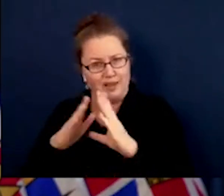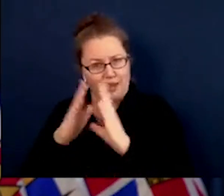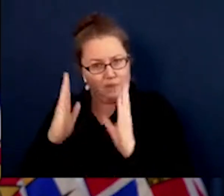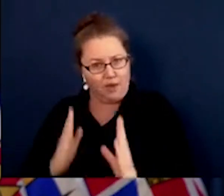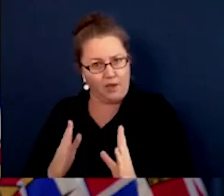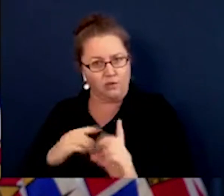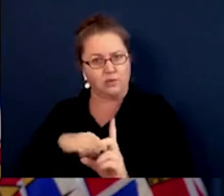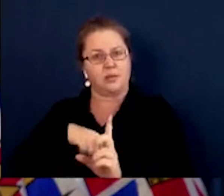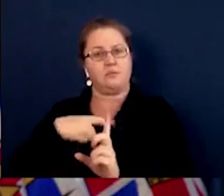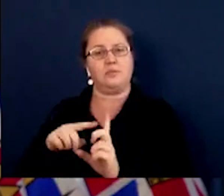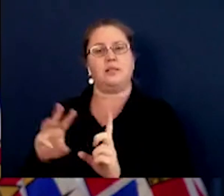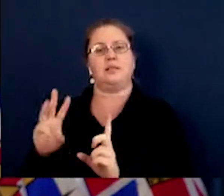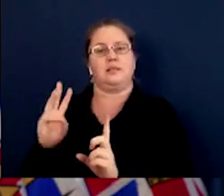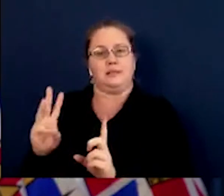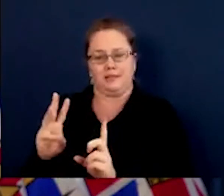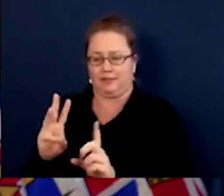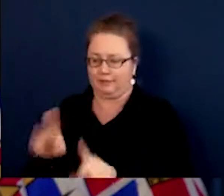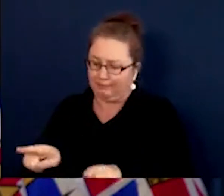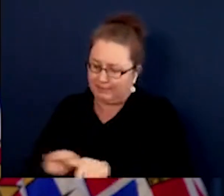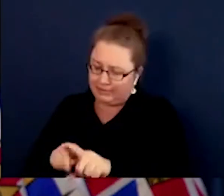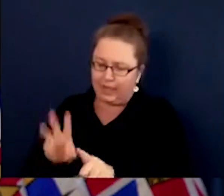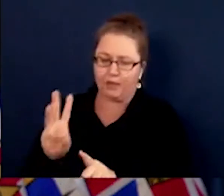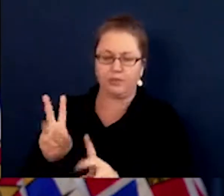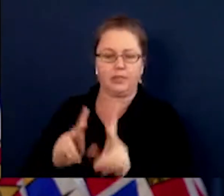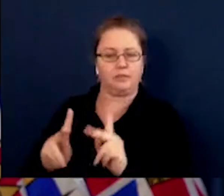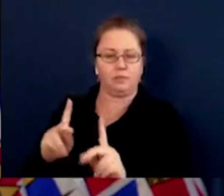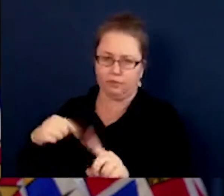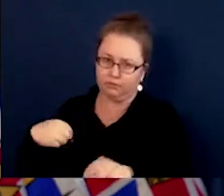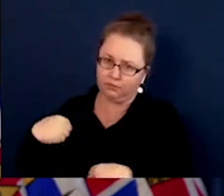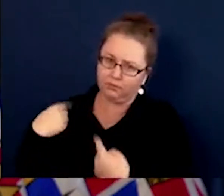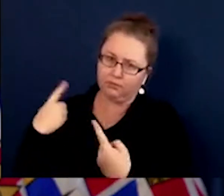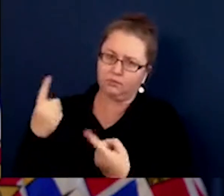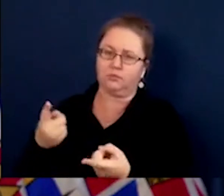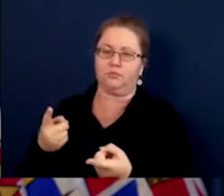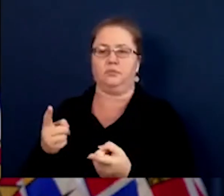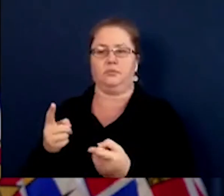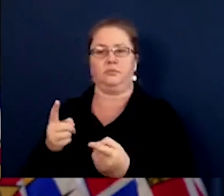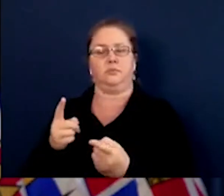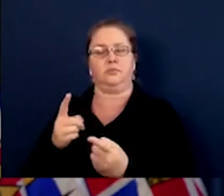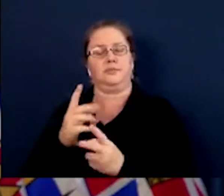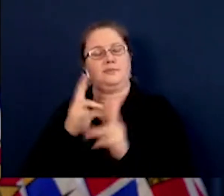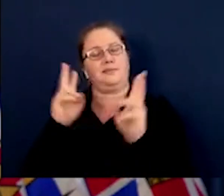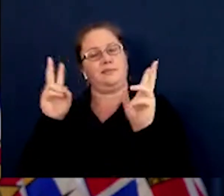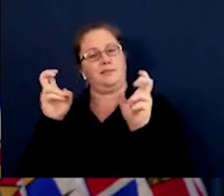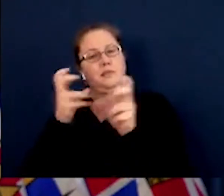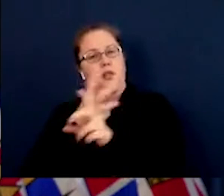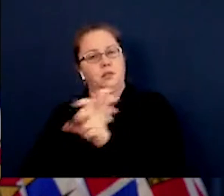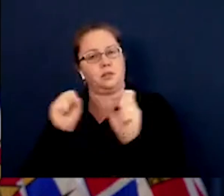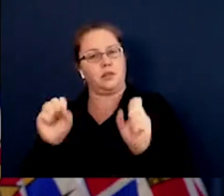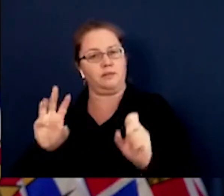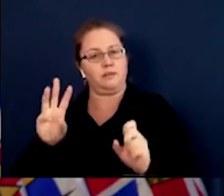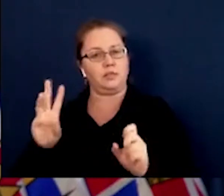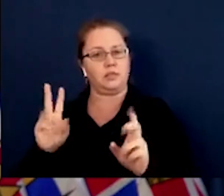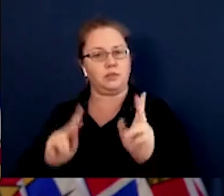safe 6. We need to put in place those same thinking that we did in the summer when we